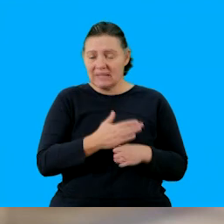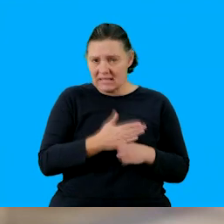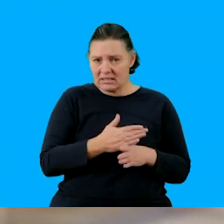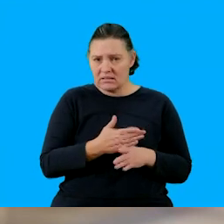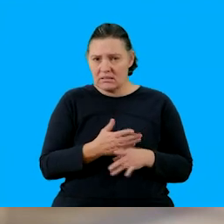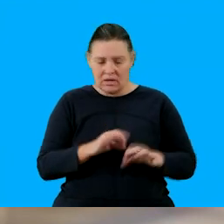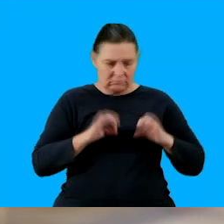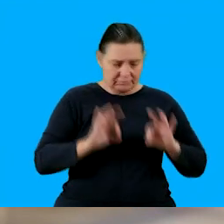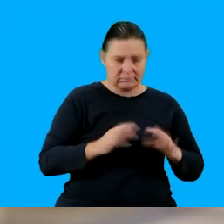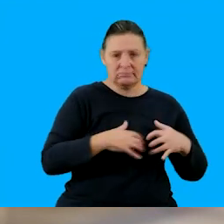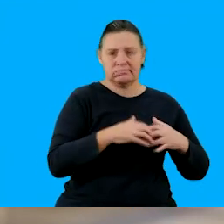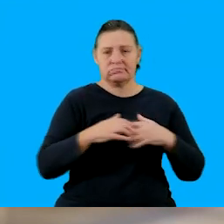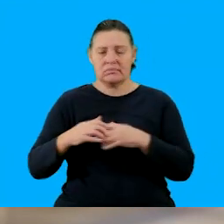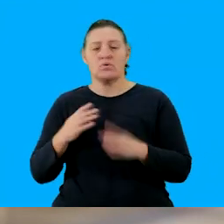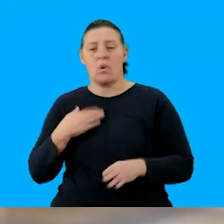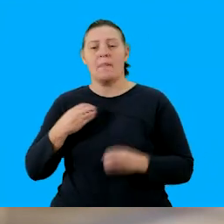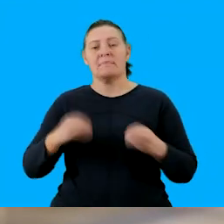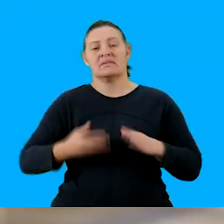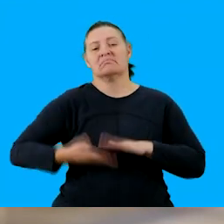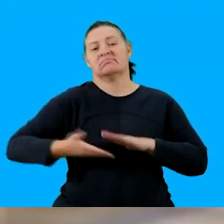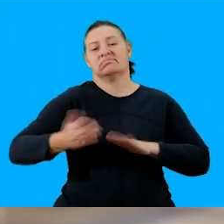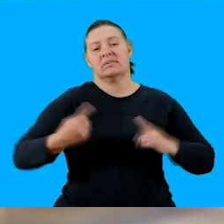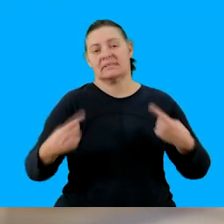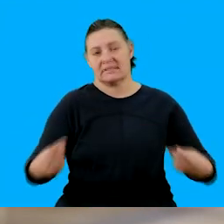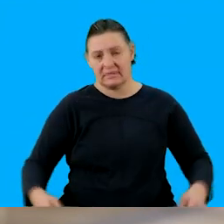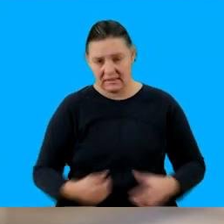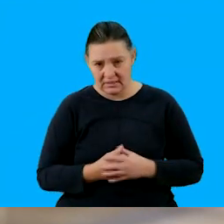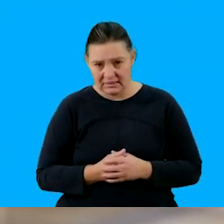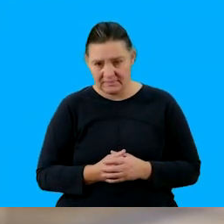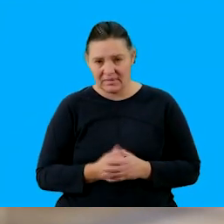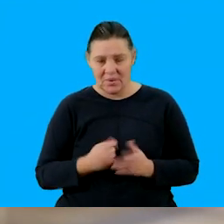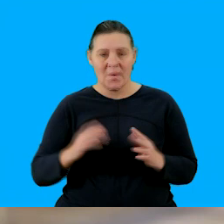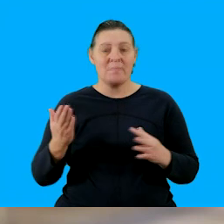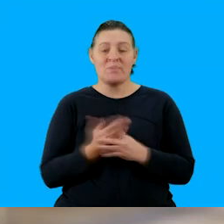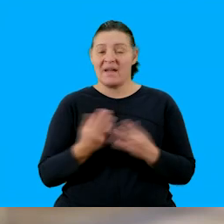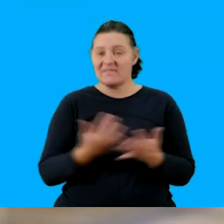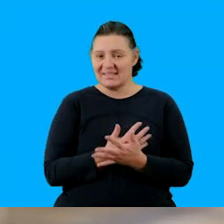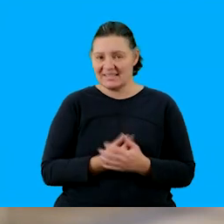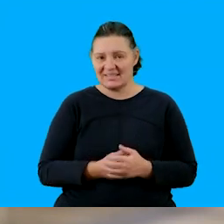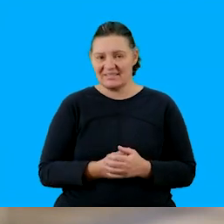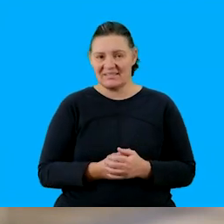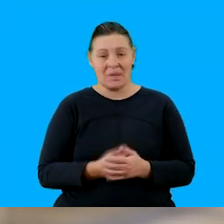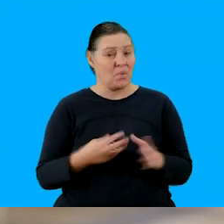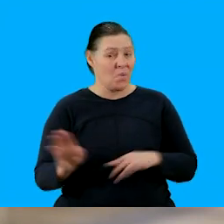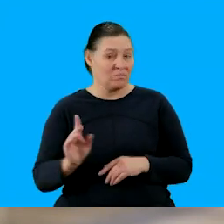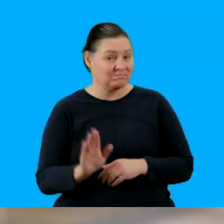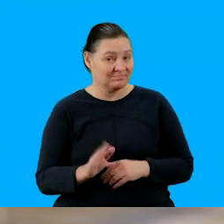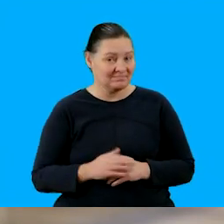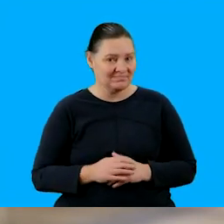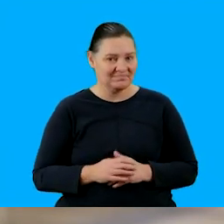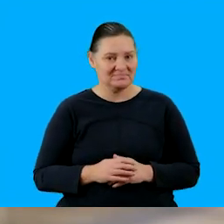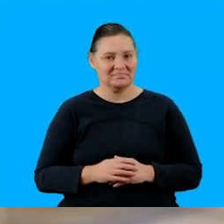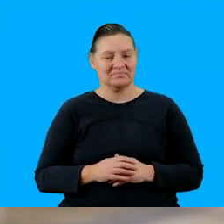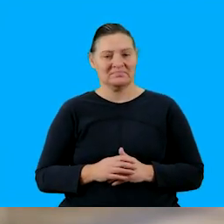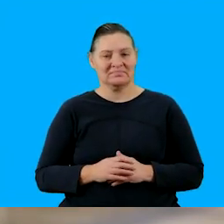management tasks are in place in order for the business to run successfully. Now, let us go for a quick ad break. Do not move.